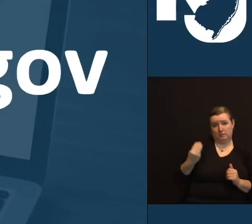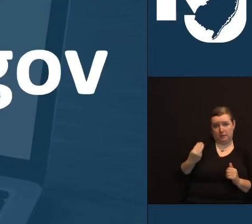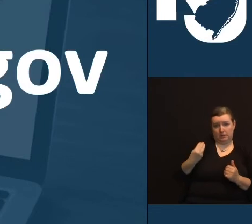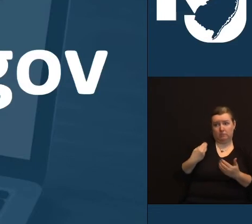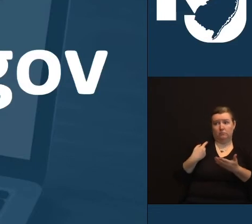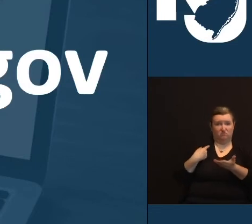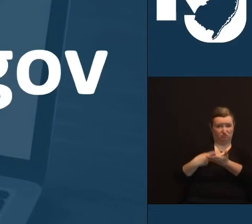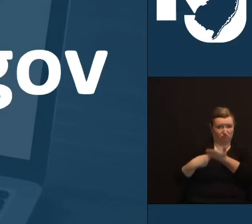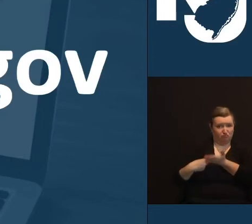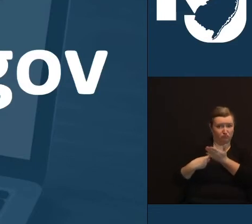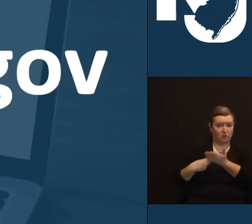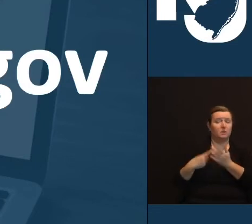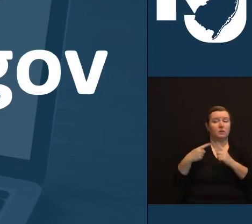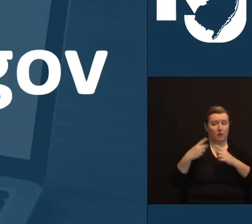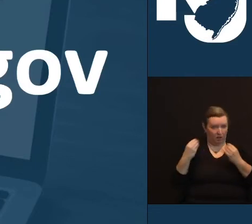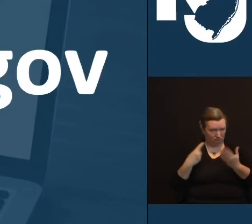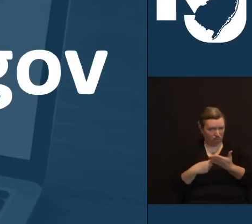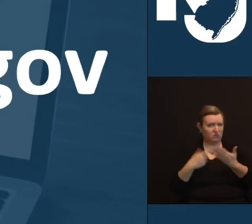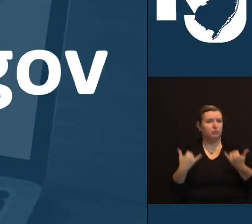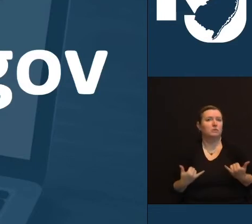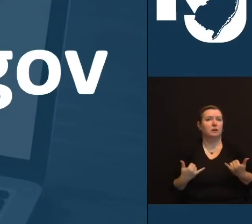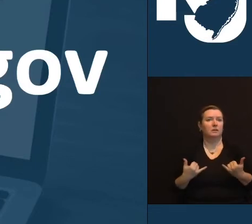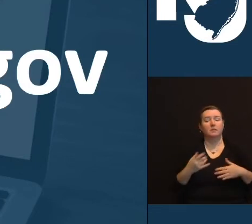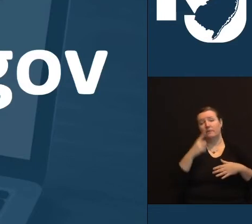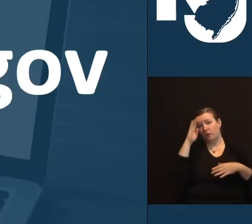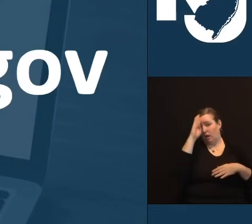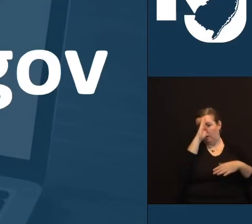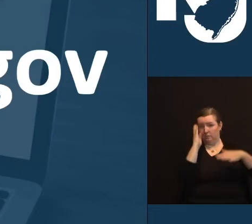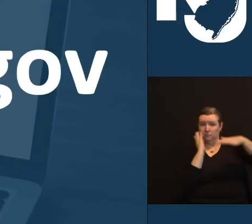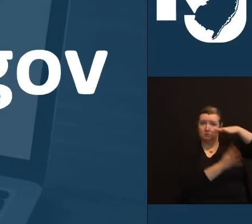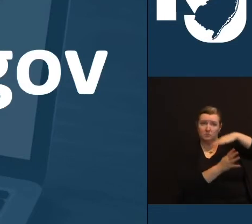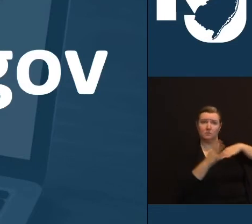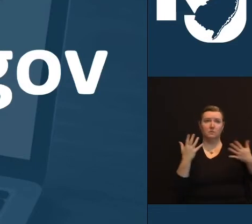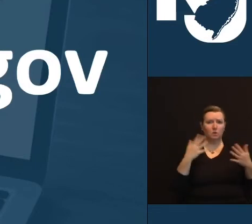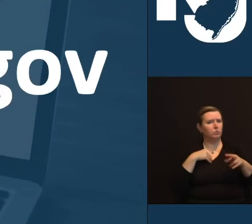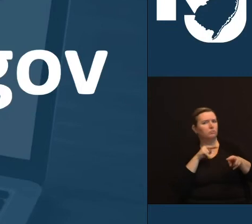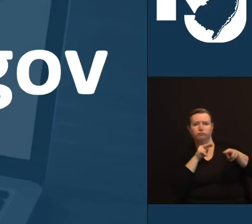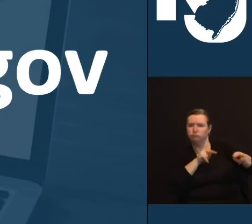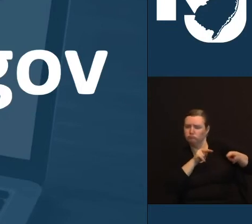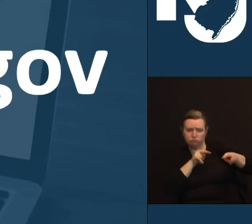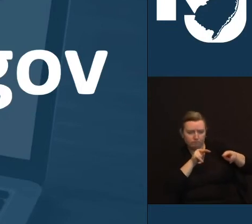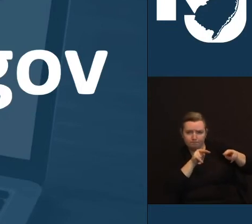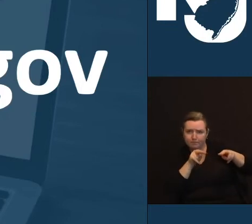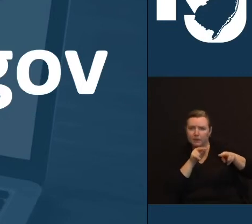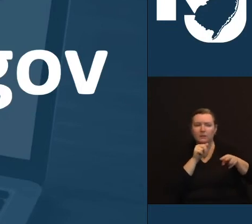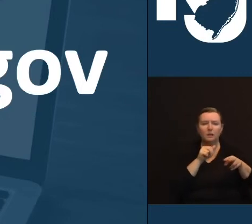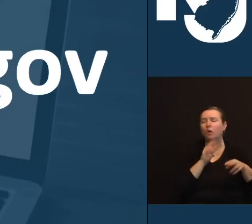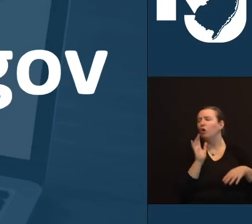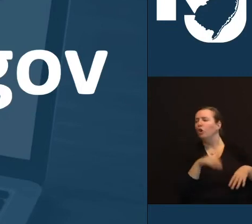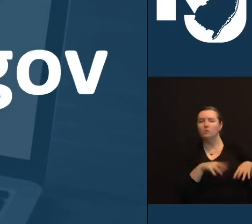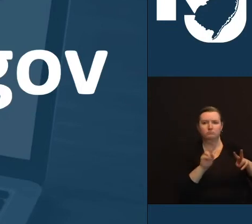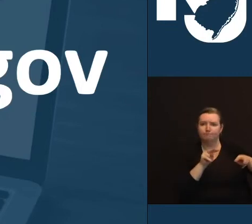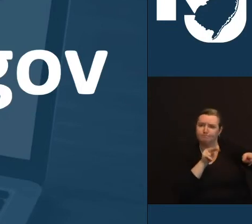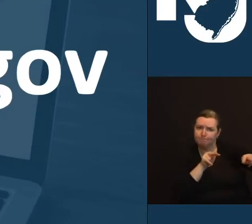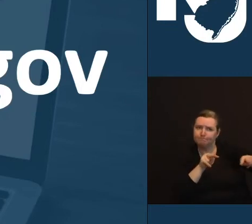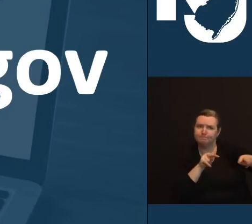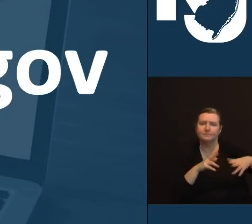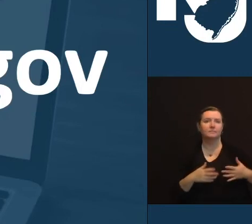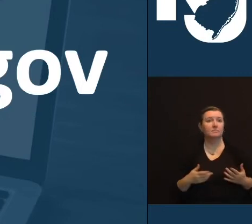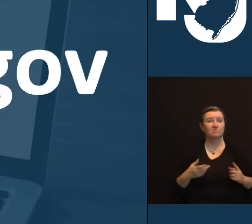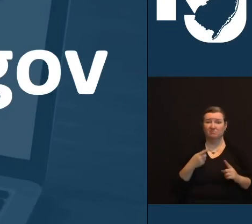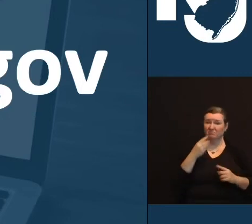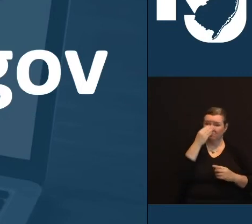are the ones, again, as I said a minute ago, which we are watching most closely. It really comes down to this. The fewer people